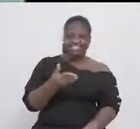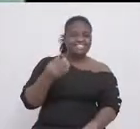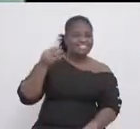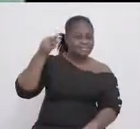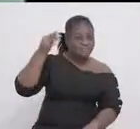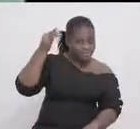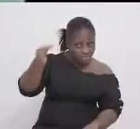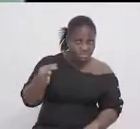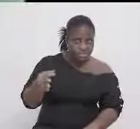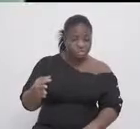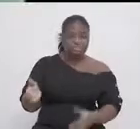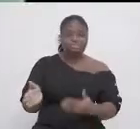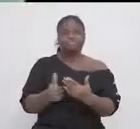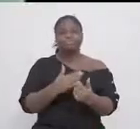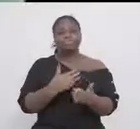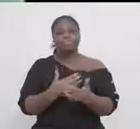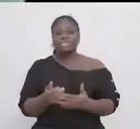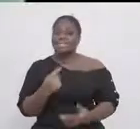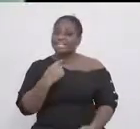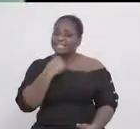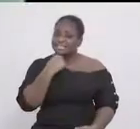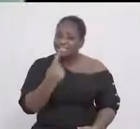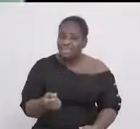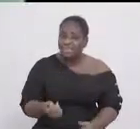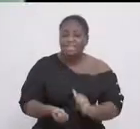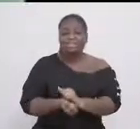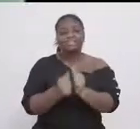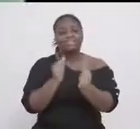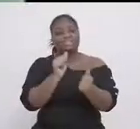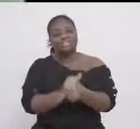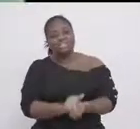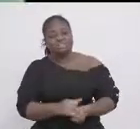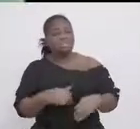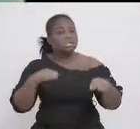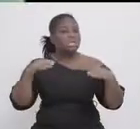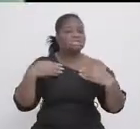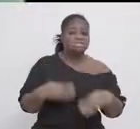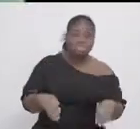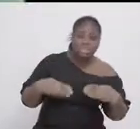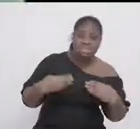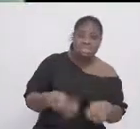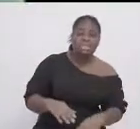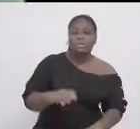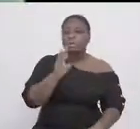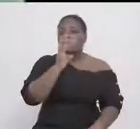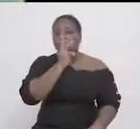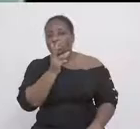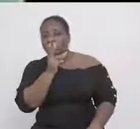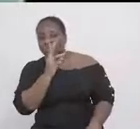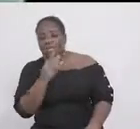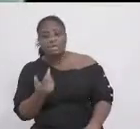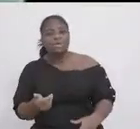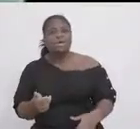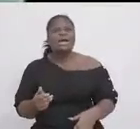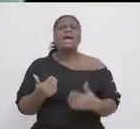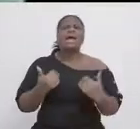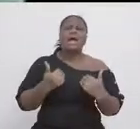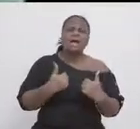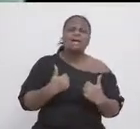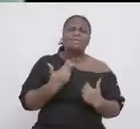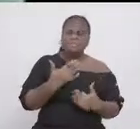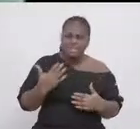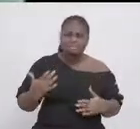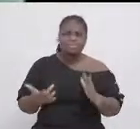future. Whether you are, I tell people when I do training program, whether you are selling a sachet water, you are doing, there is an element